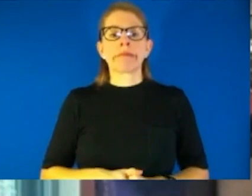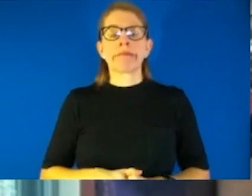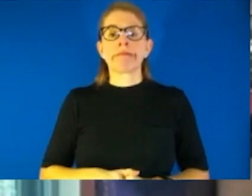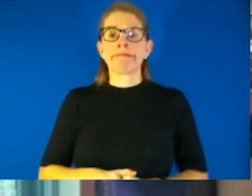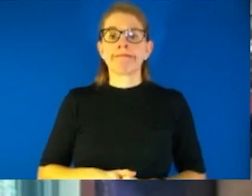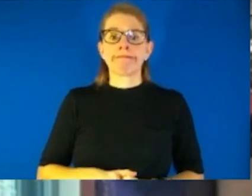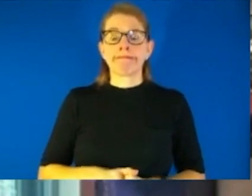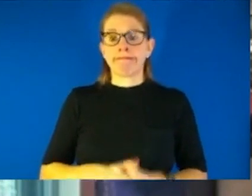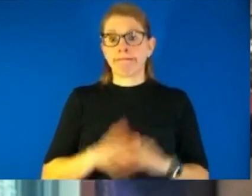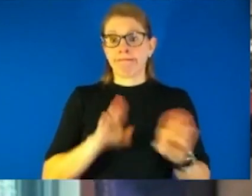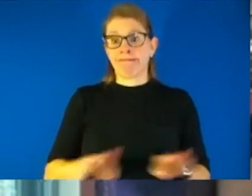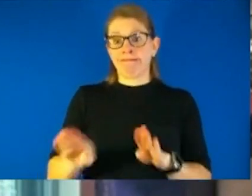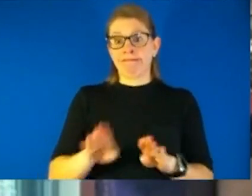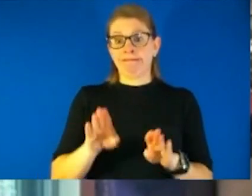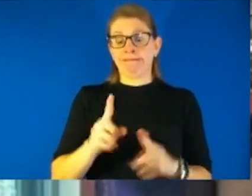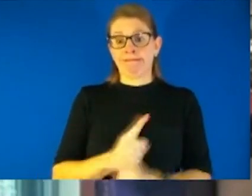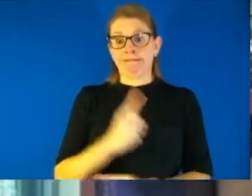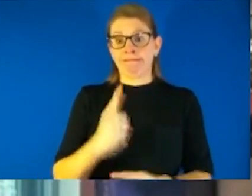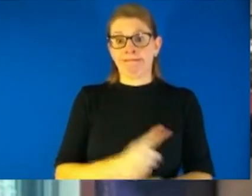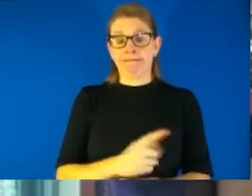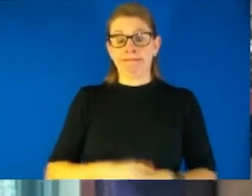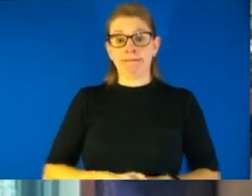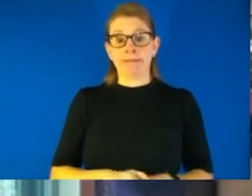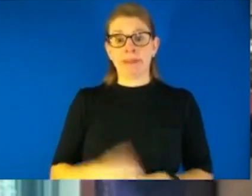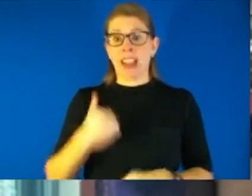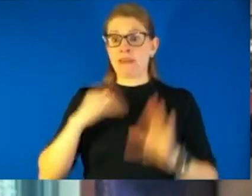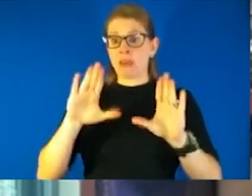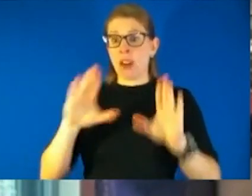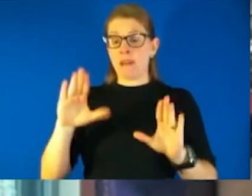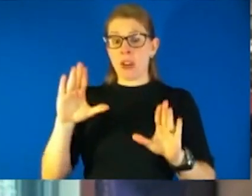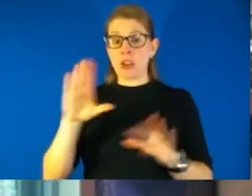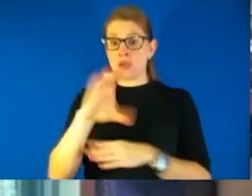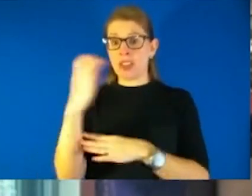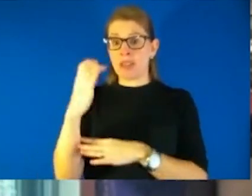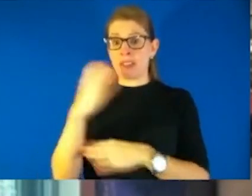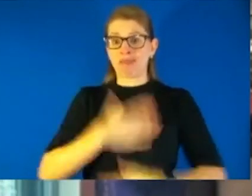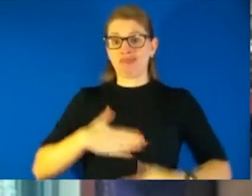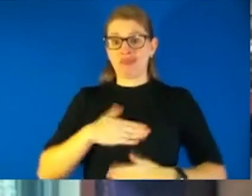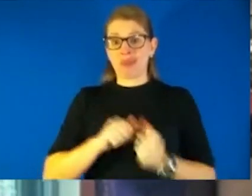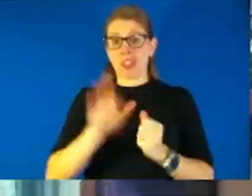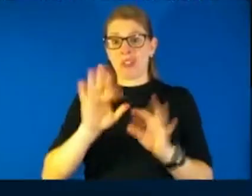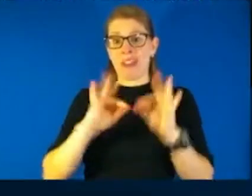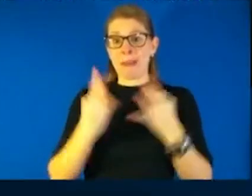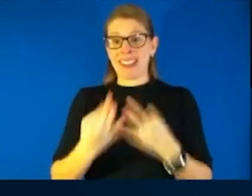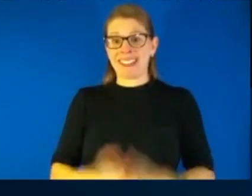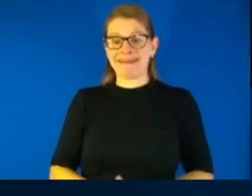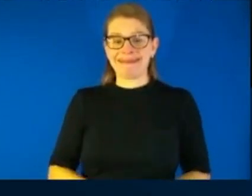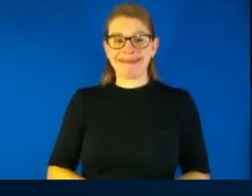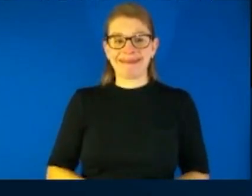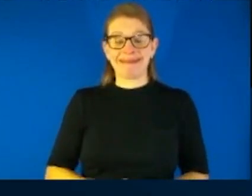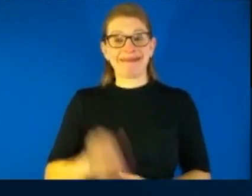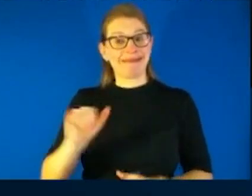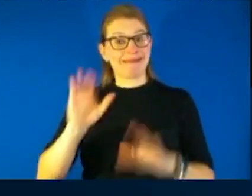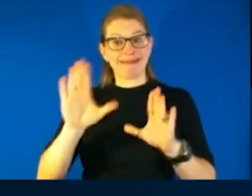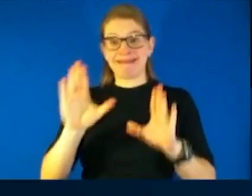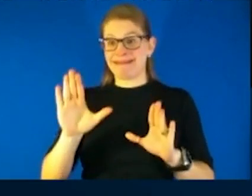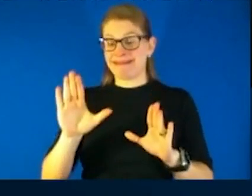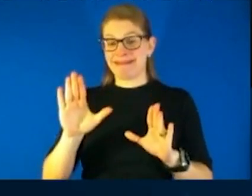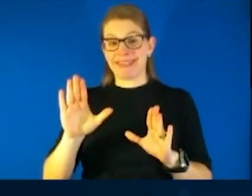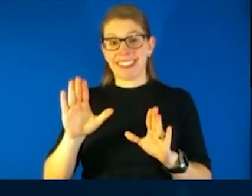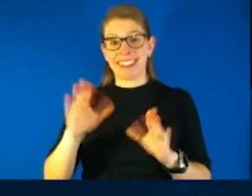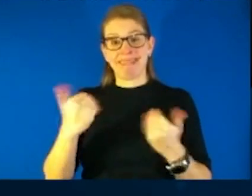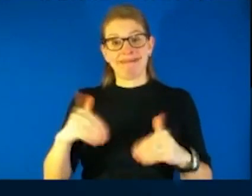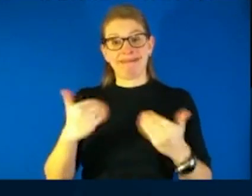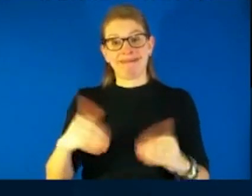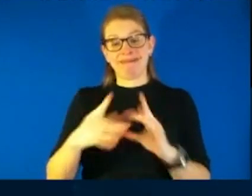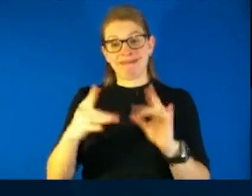Act responsibly and have a wonderful Christmas with your families. That is a great voice of reason. Thank you so much to